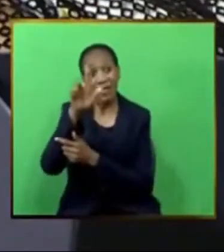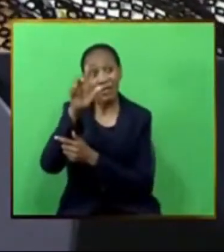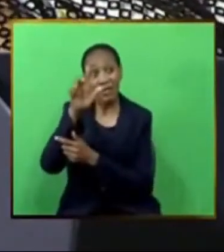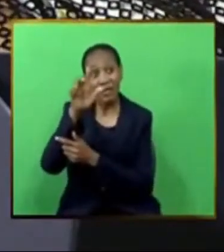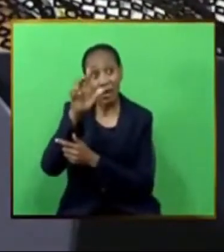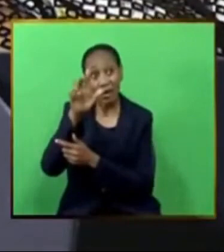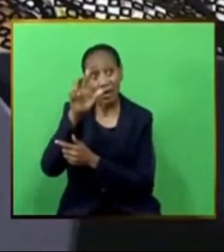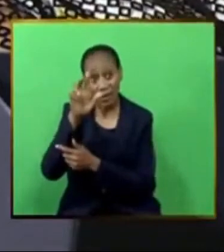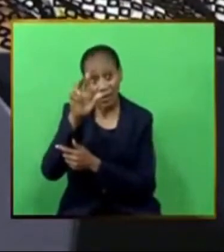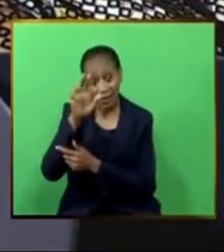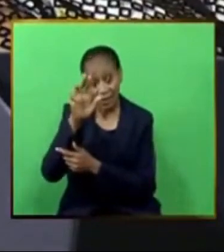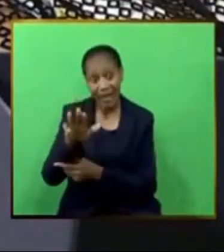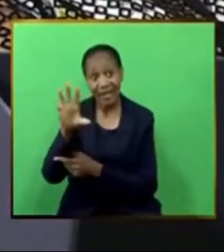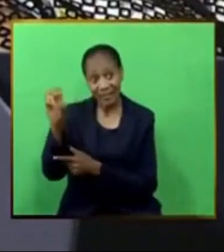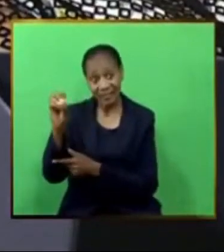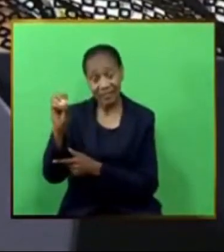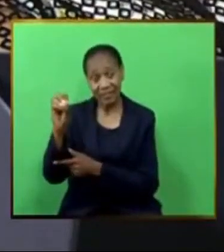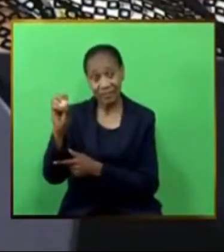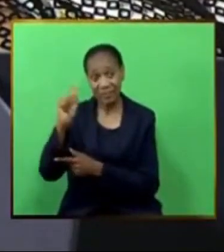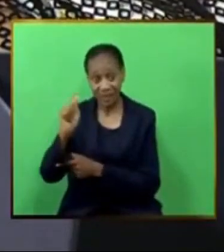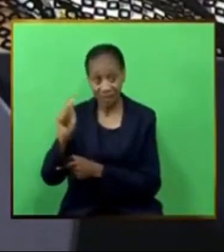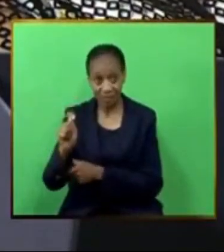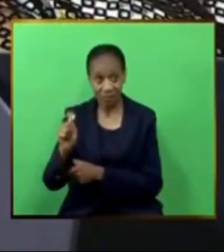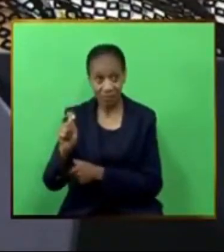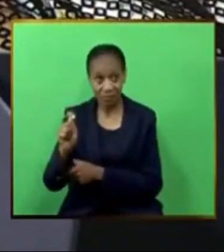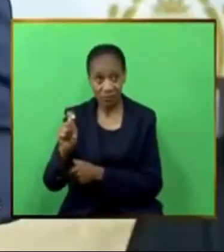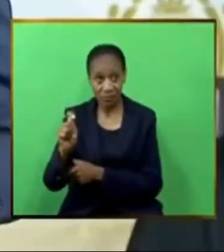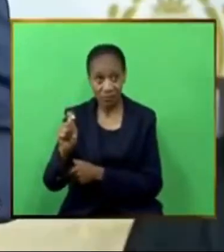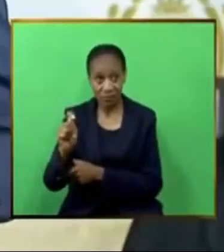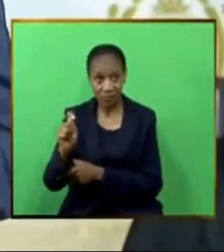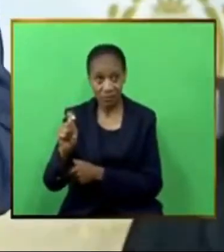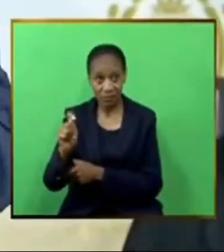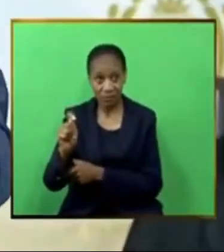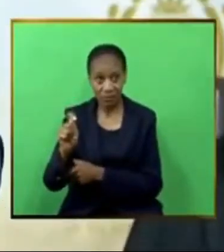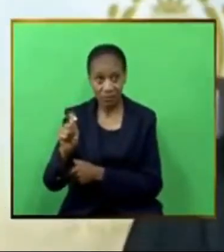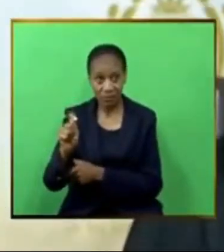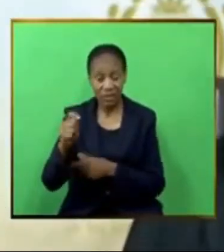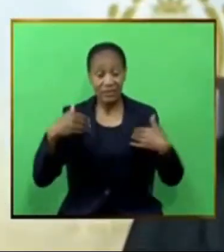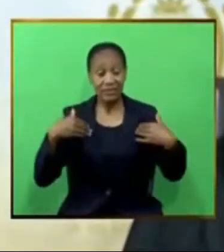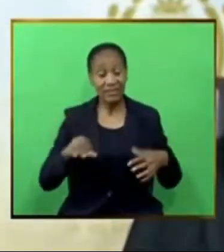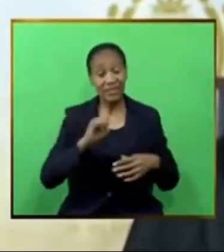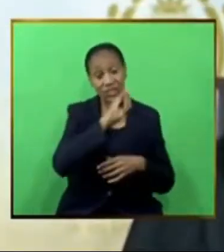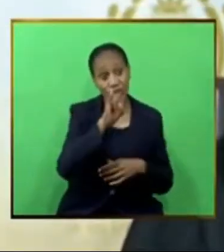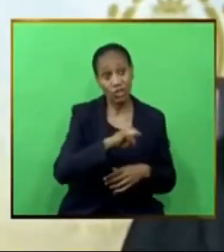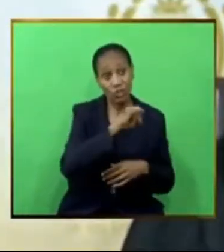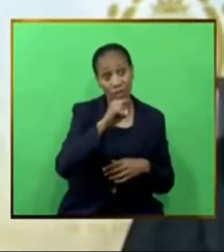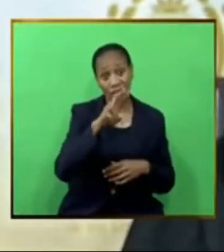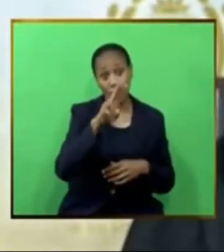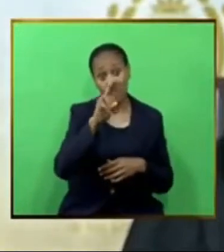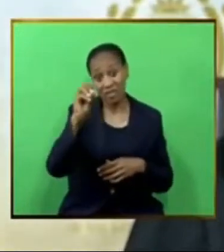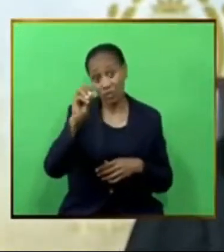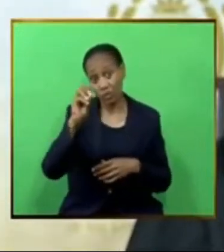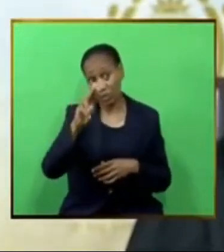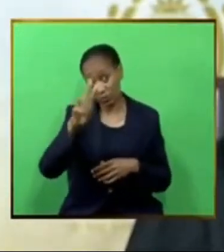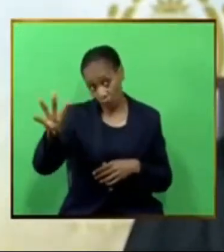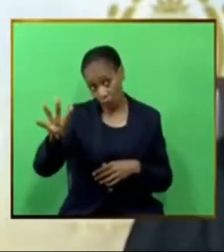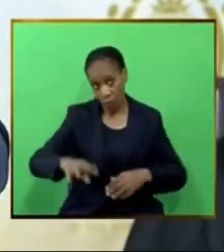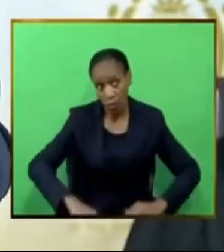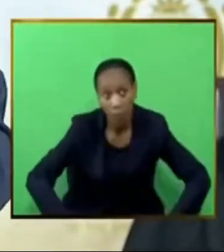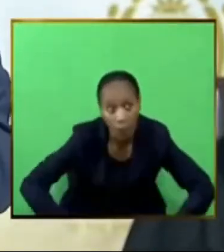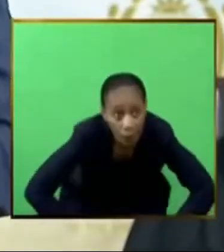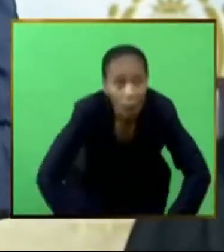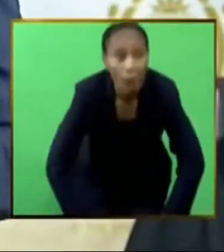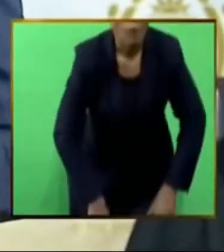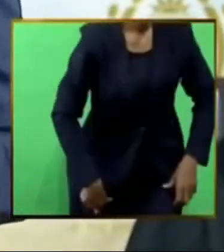ton of carbon dioxide equivalent from the 1st of January 2024. The